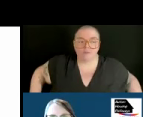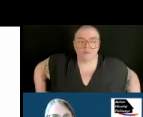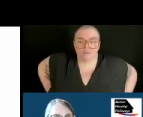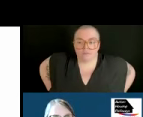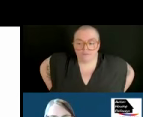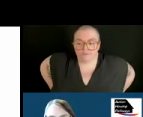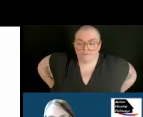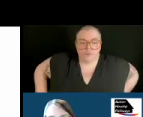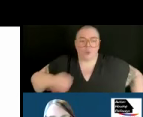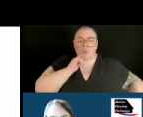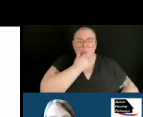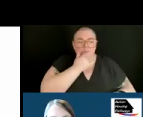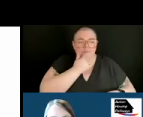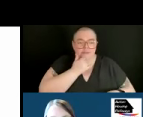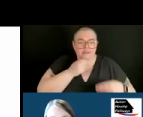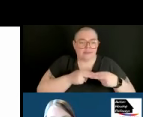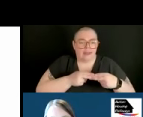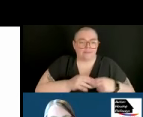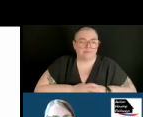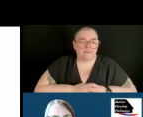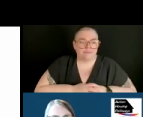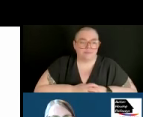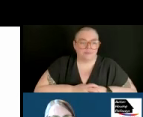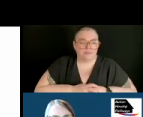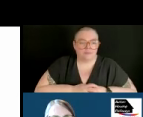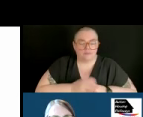Whoops, wait a minute.